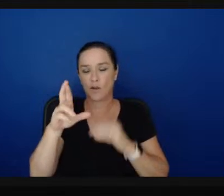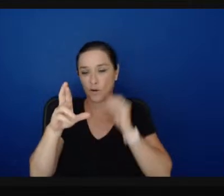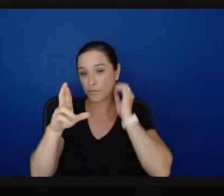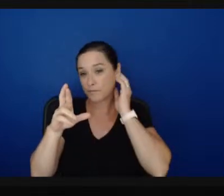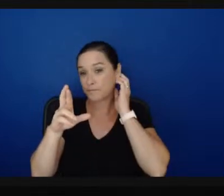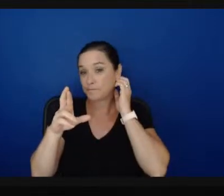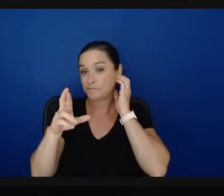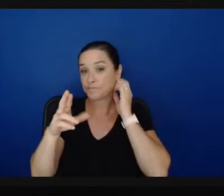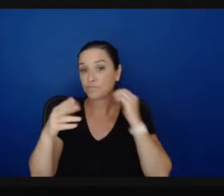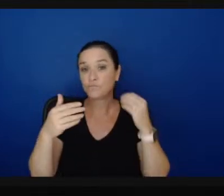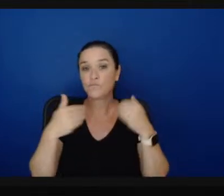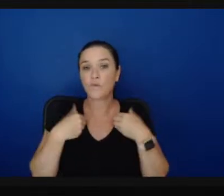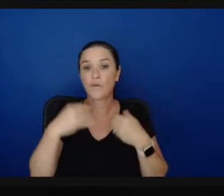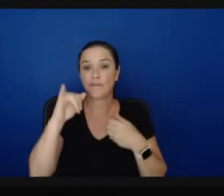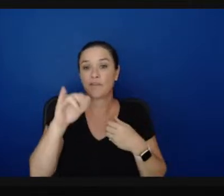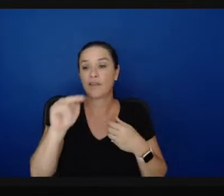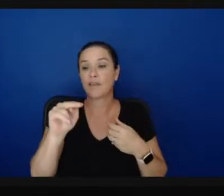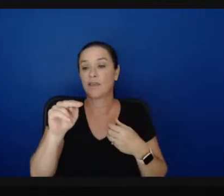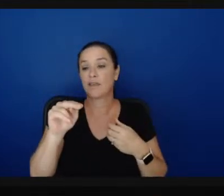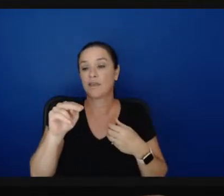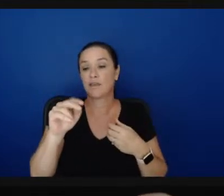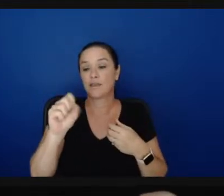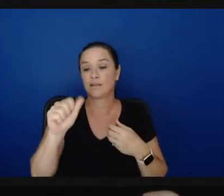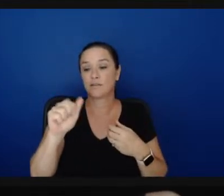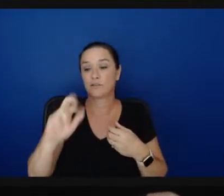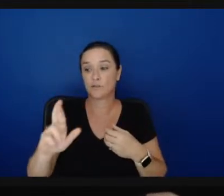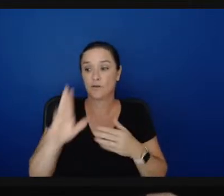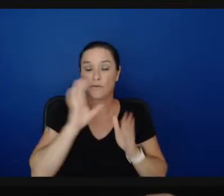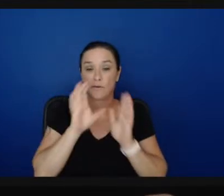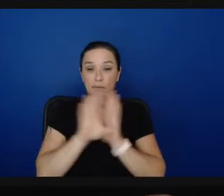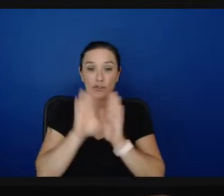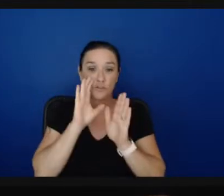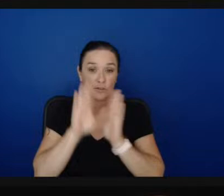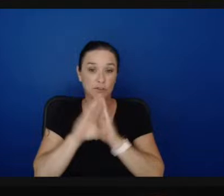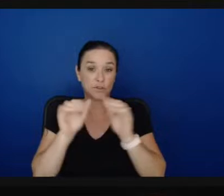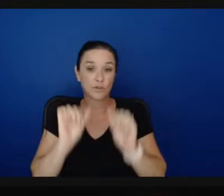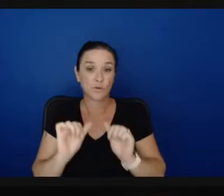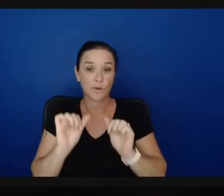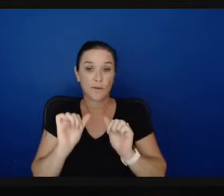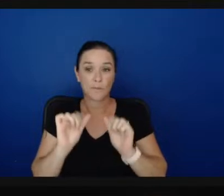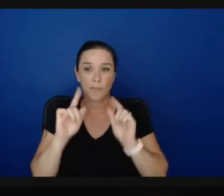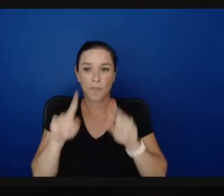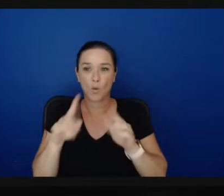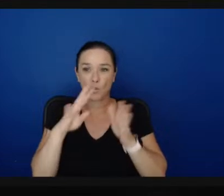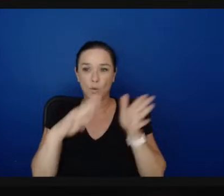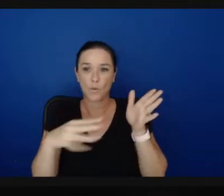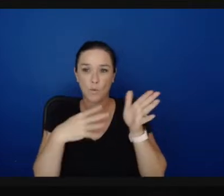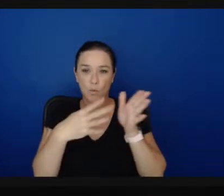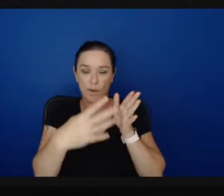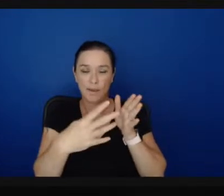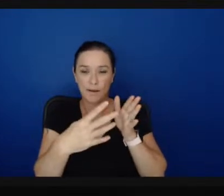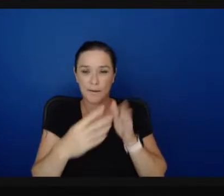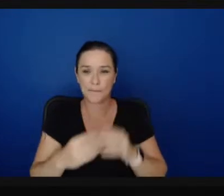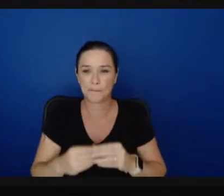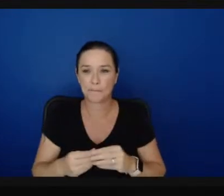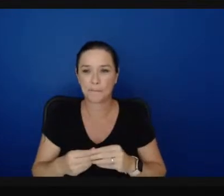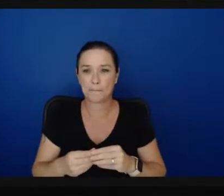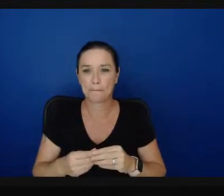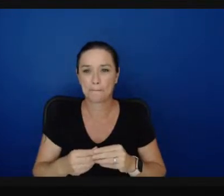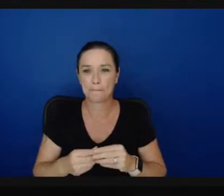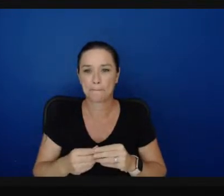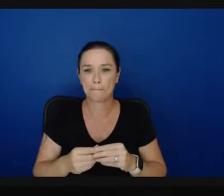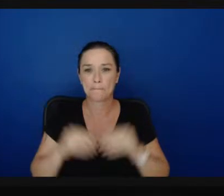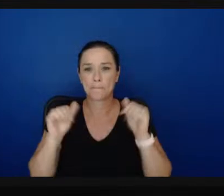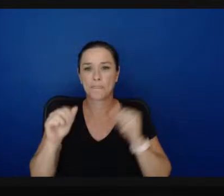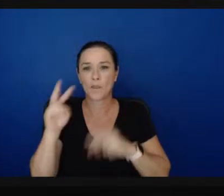do have INSAR images right here. So you can actually go to your grid and you can look